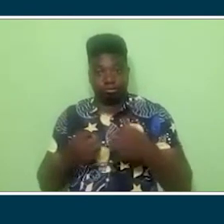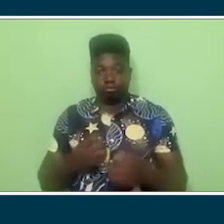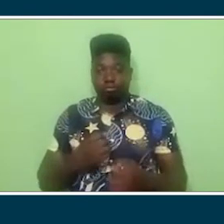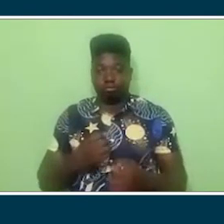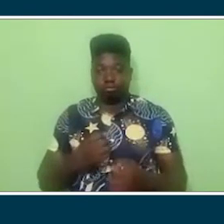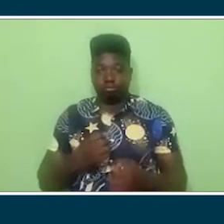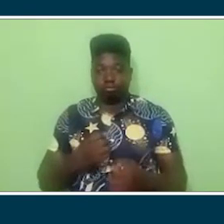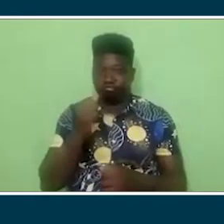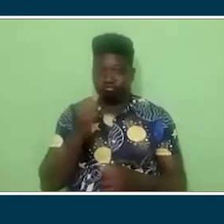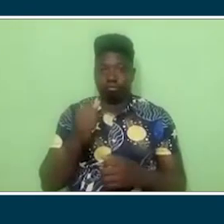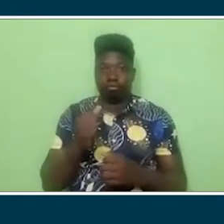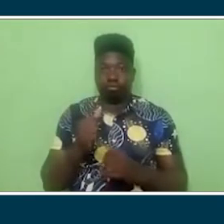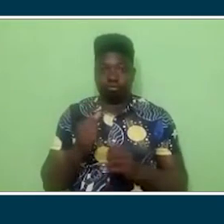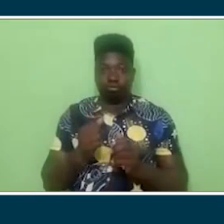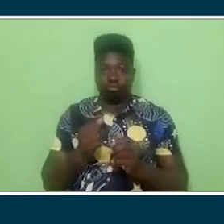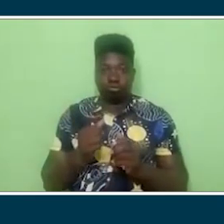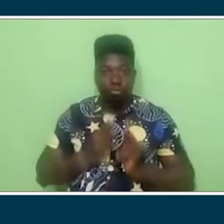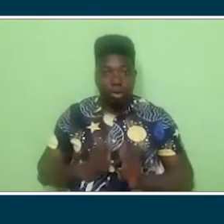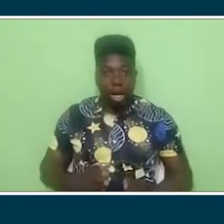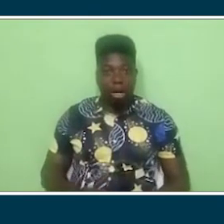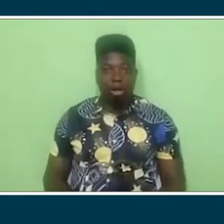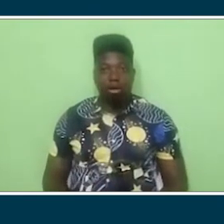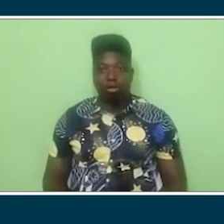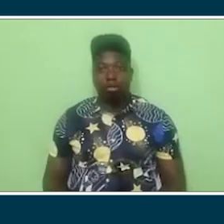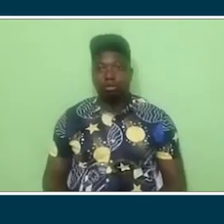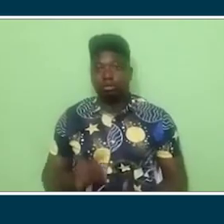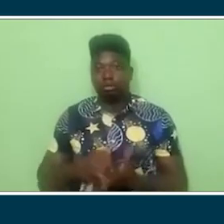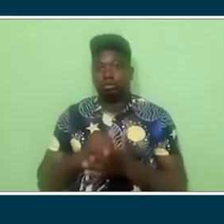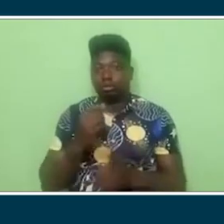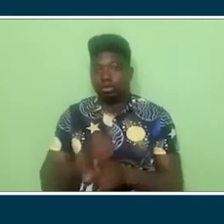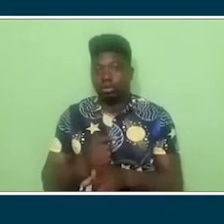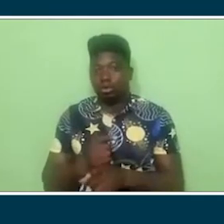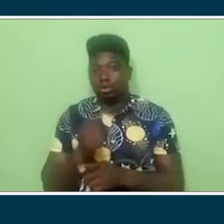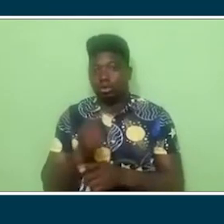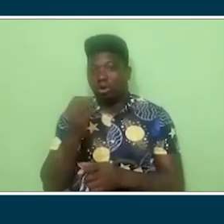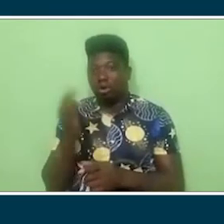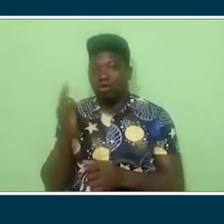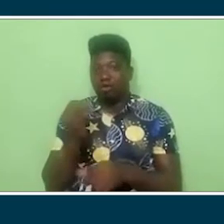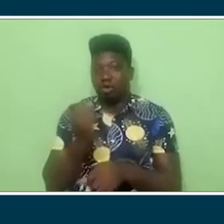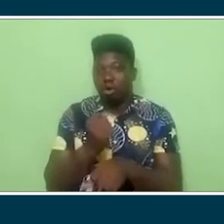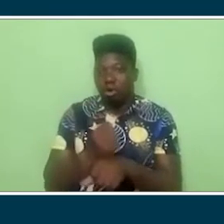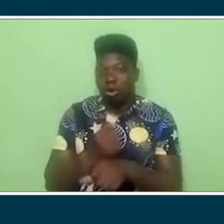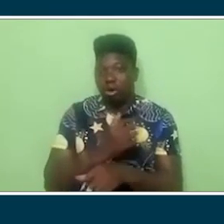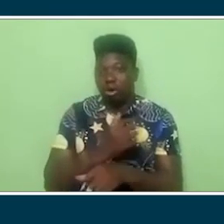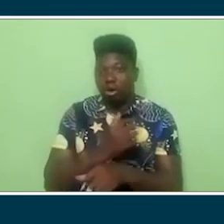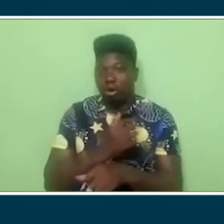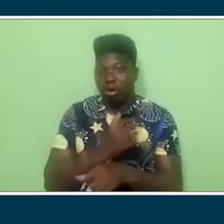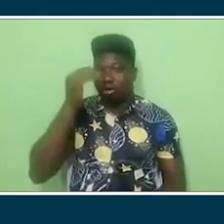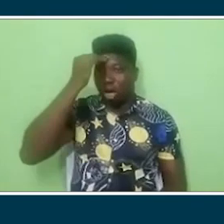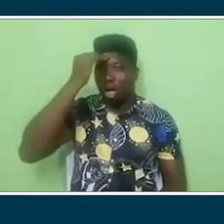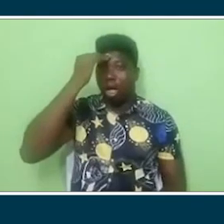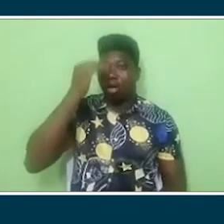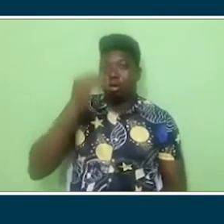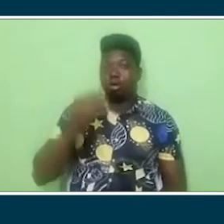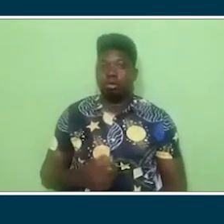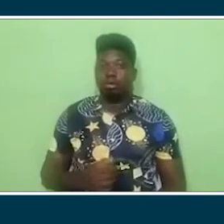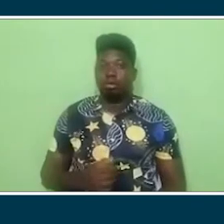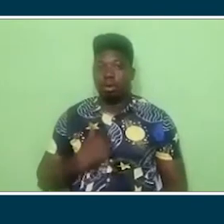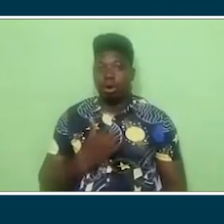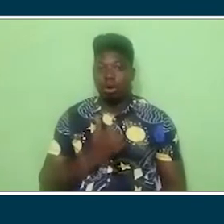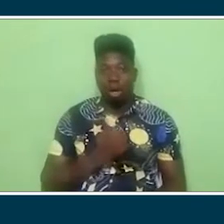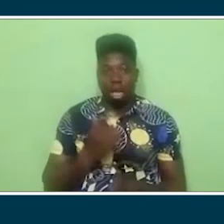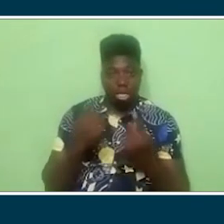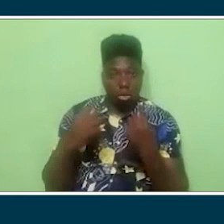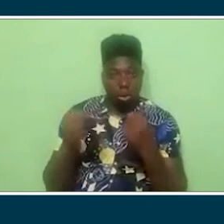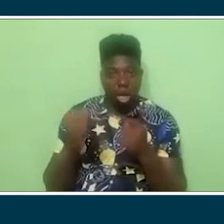Like it's not a result just of constructs and, you know, of, oh, we are trying to do something better,